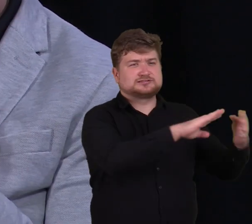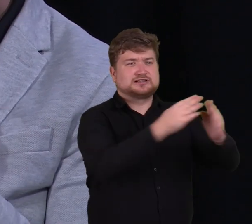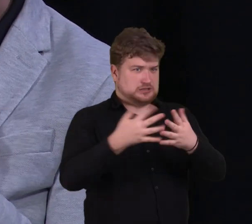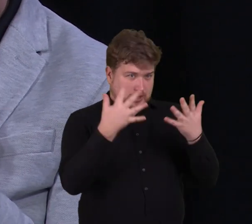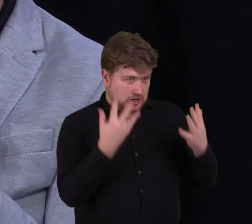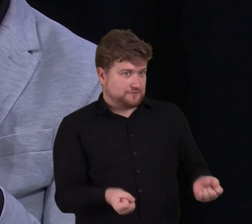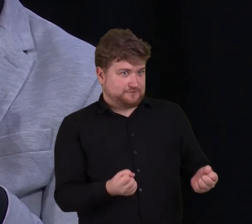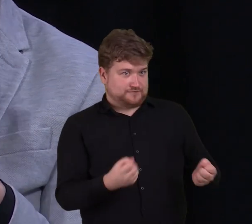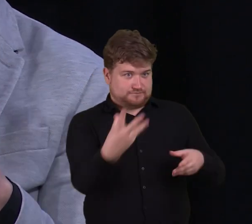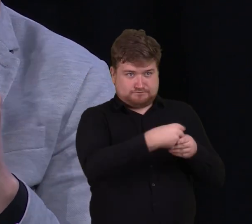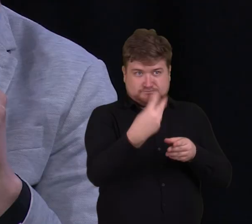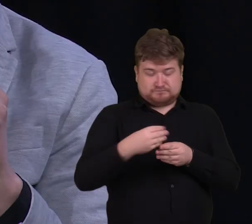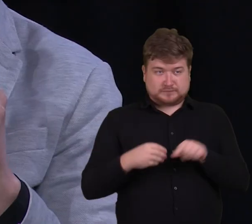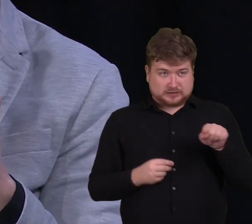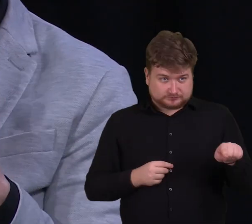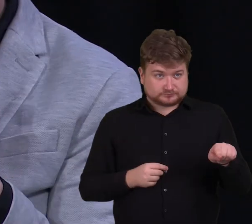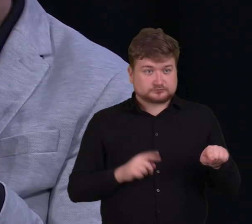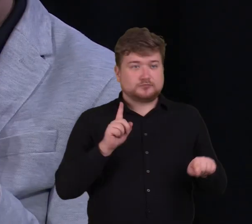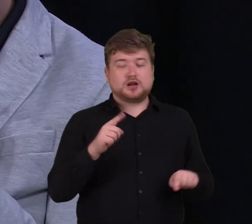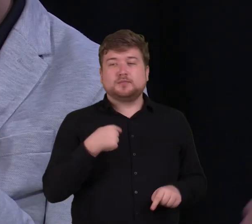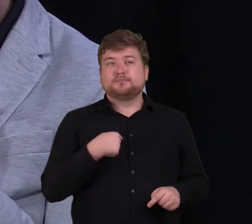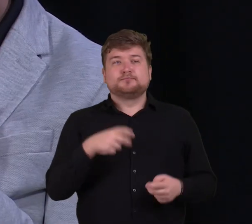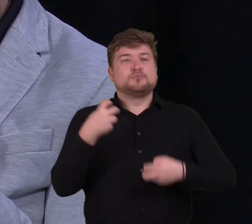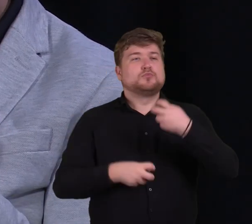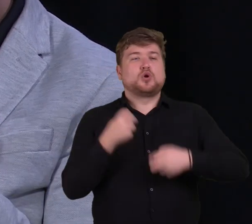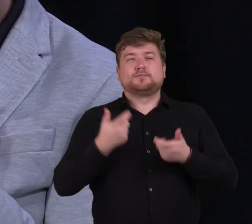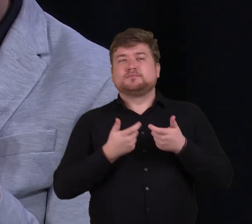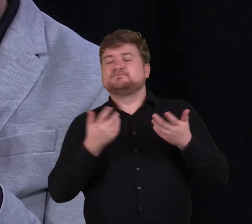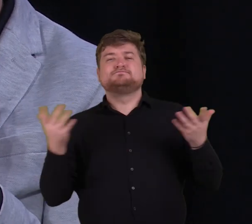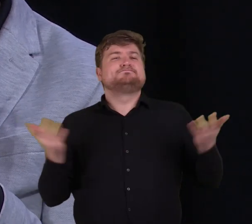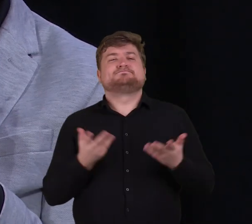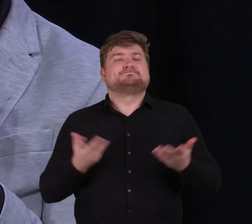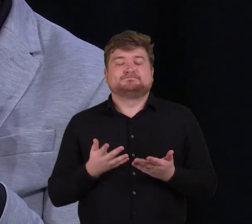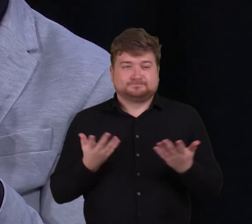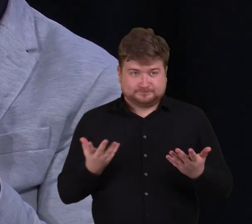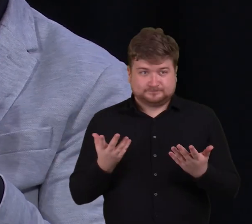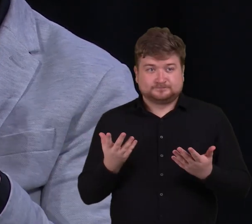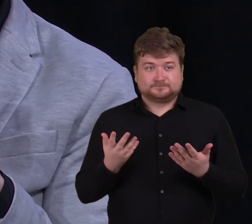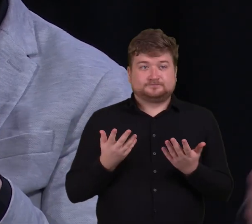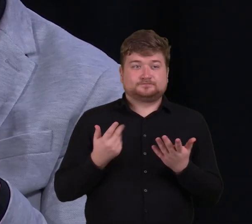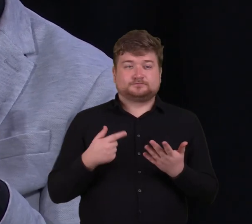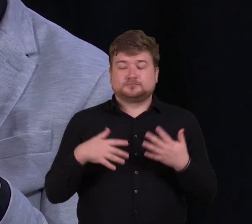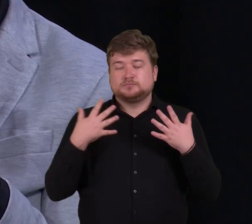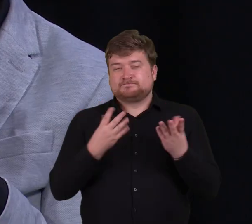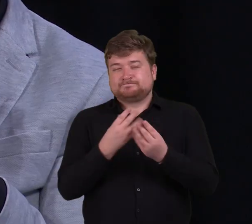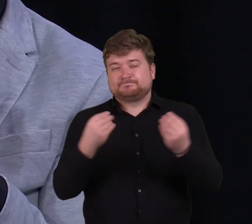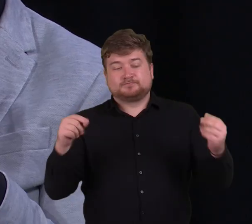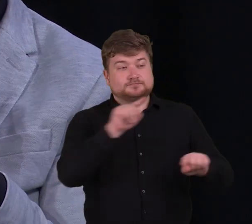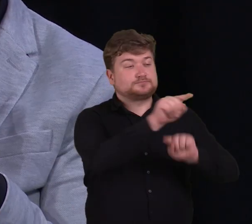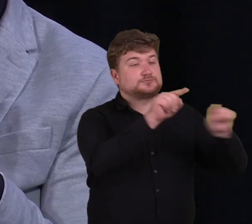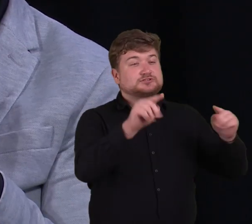challenge with the enormous number of municipalities. So how actually to find representative of more